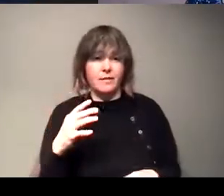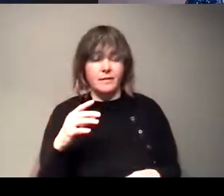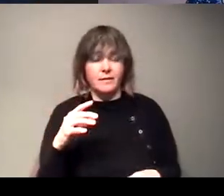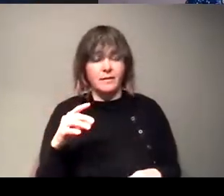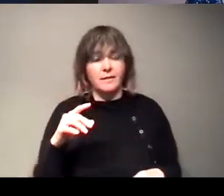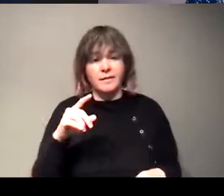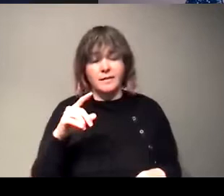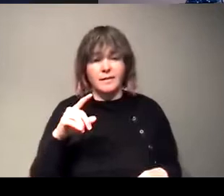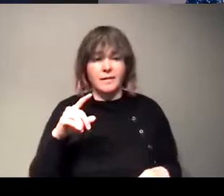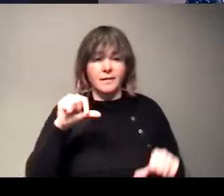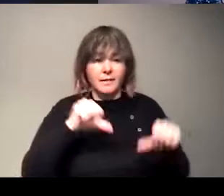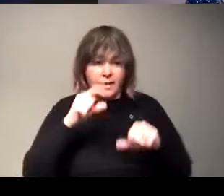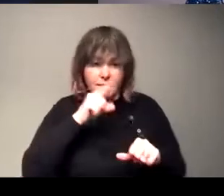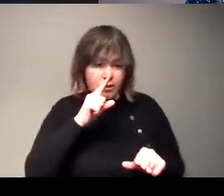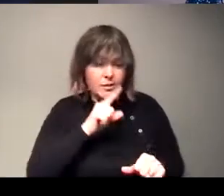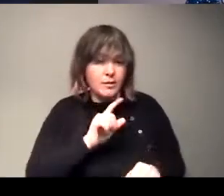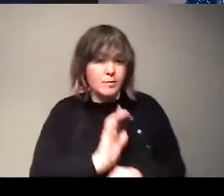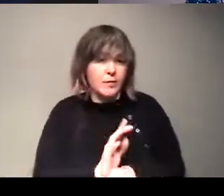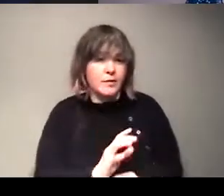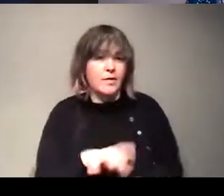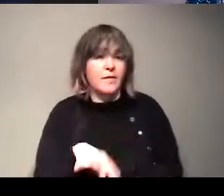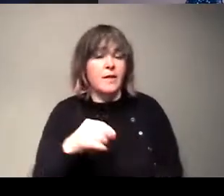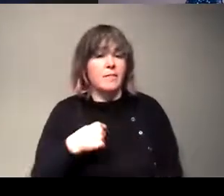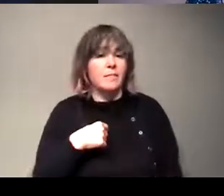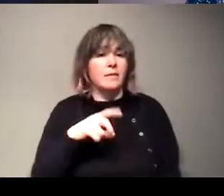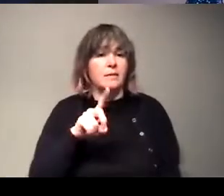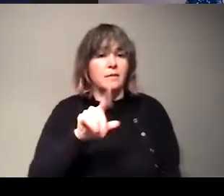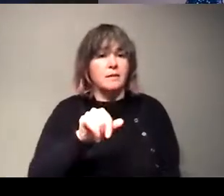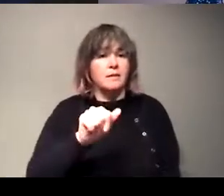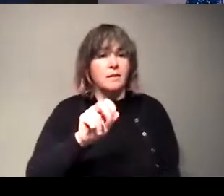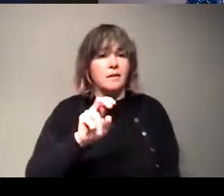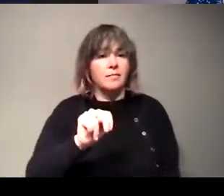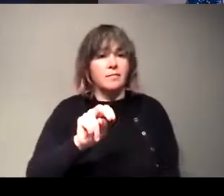sci-fis. And you can find me at Diana,